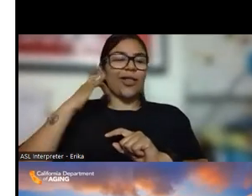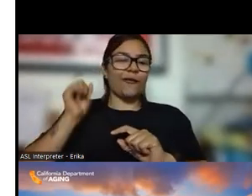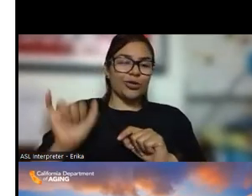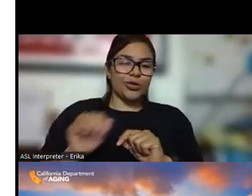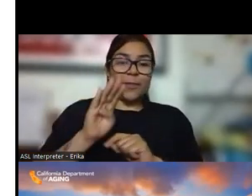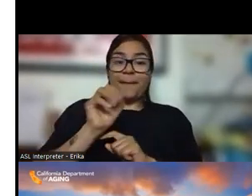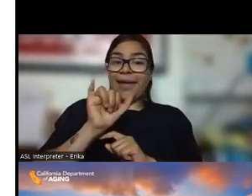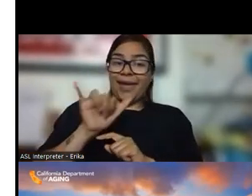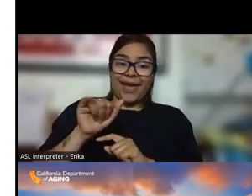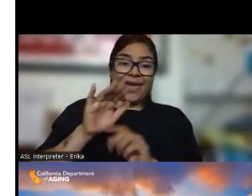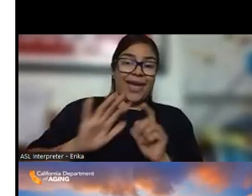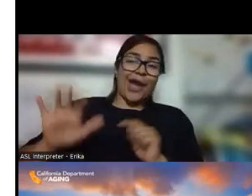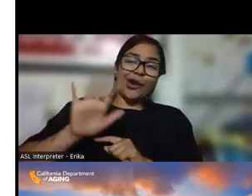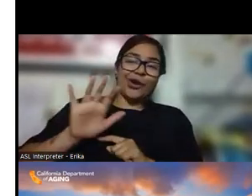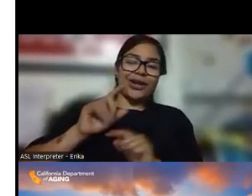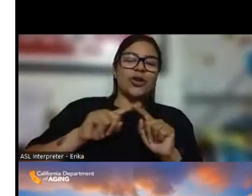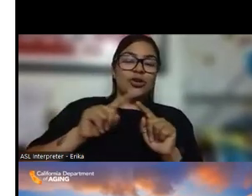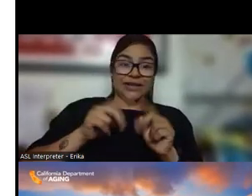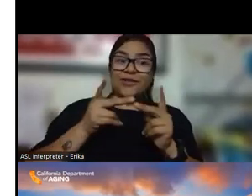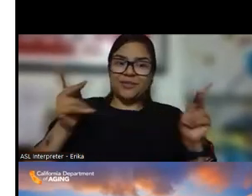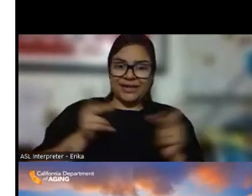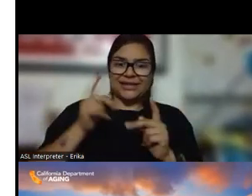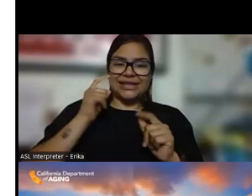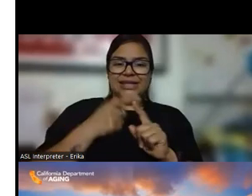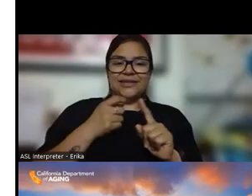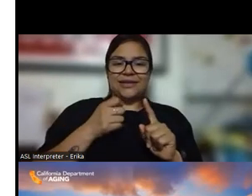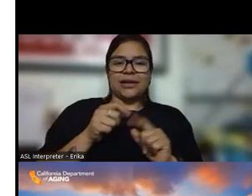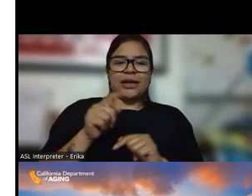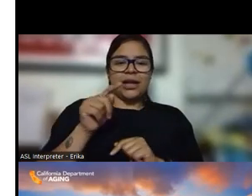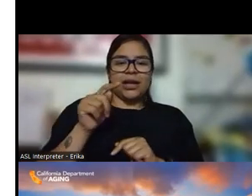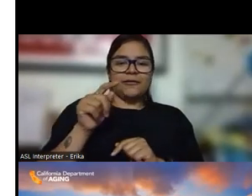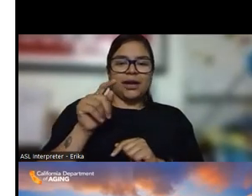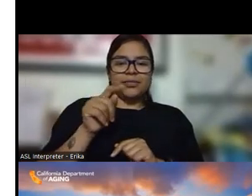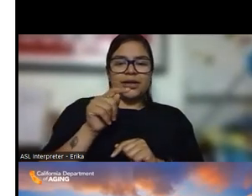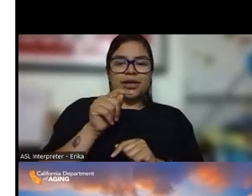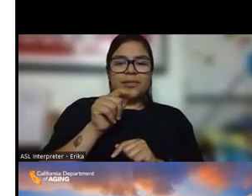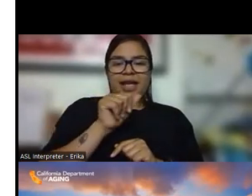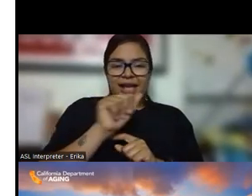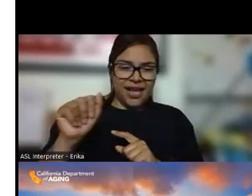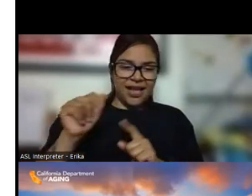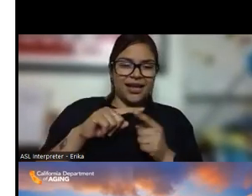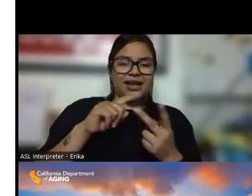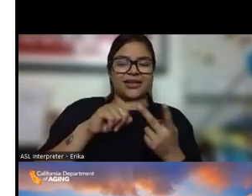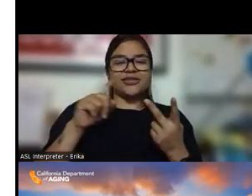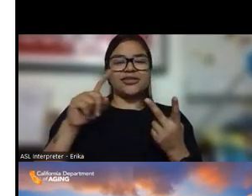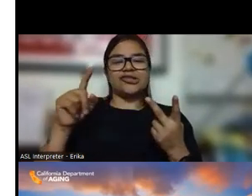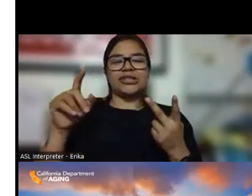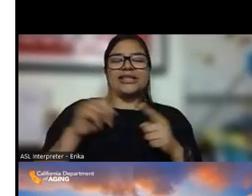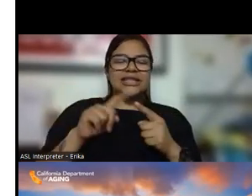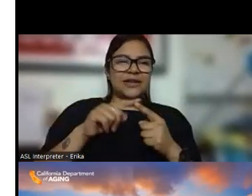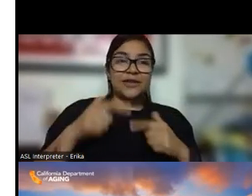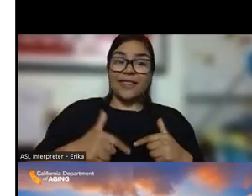Central Coast, Inland Empire. Some AAAs are in here, some independent living centers, and some